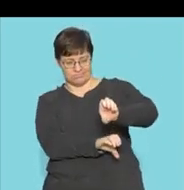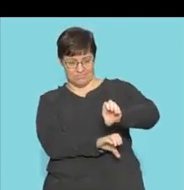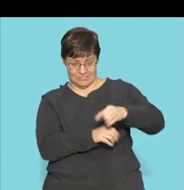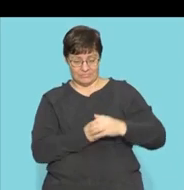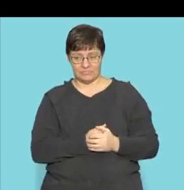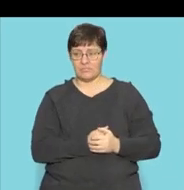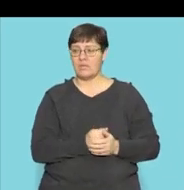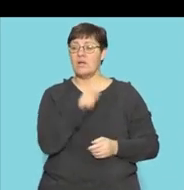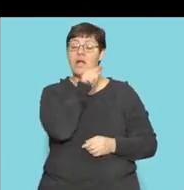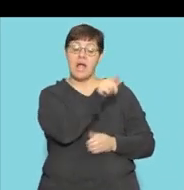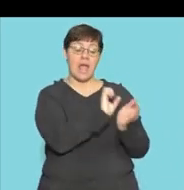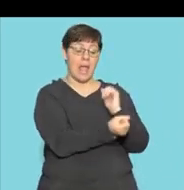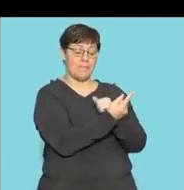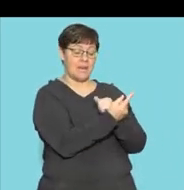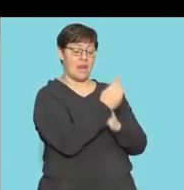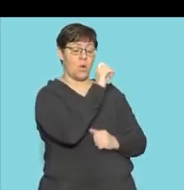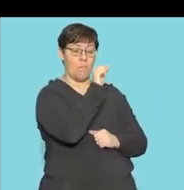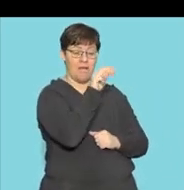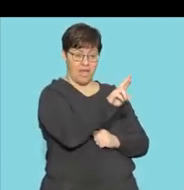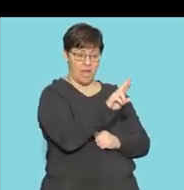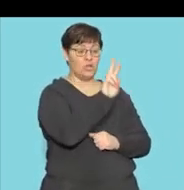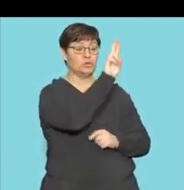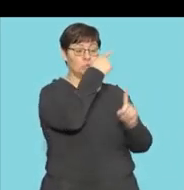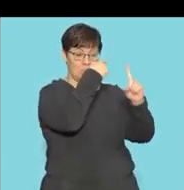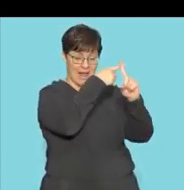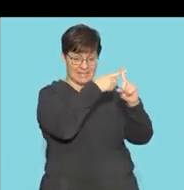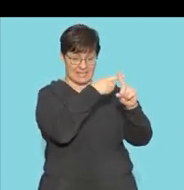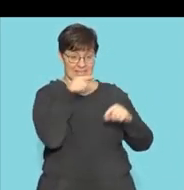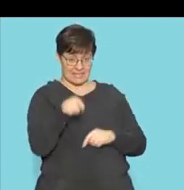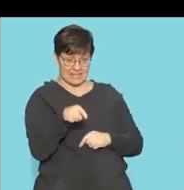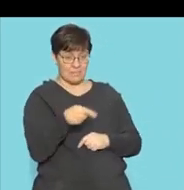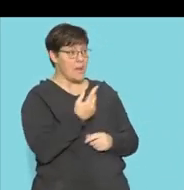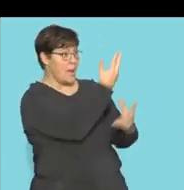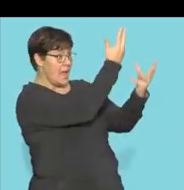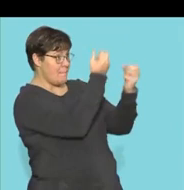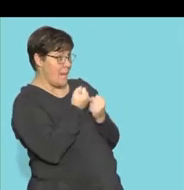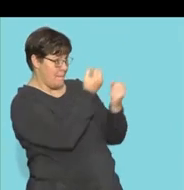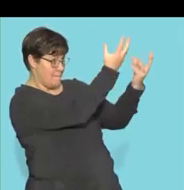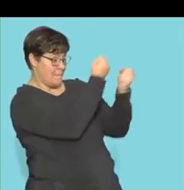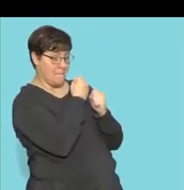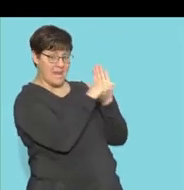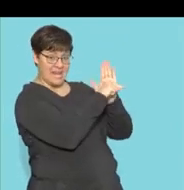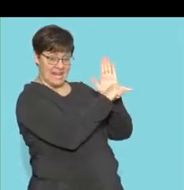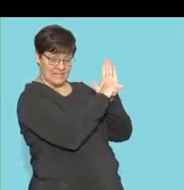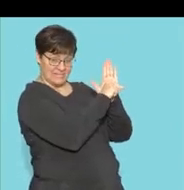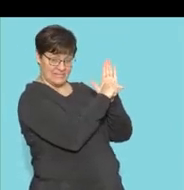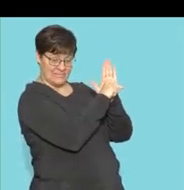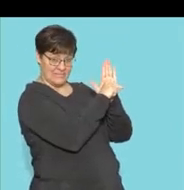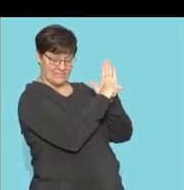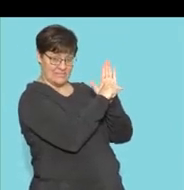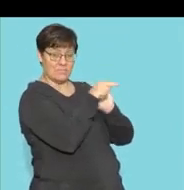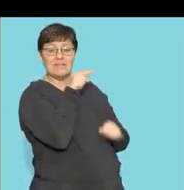more formal way. What's happening here is the copper 2+ ions are gaining electrons. So recognize